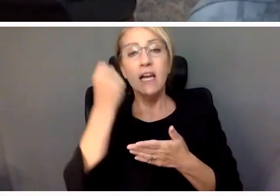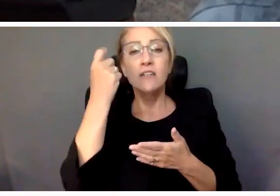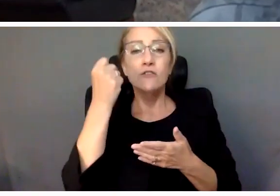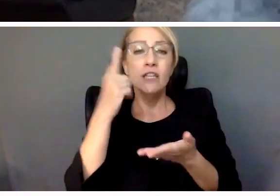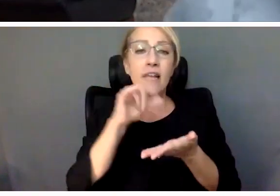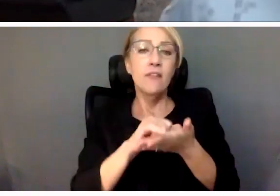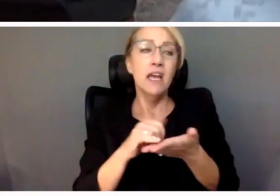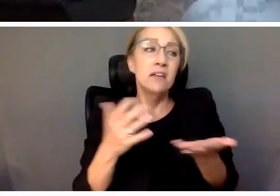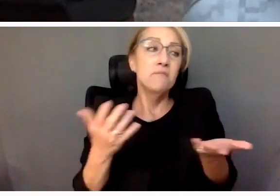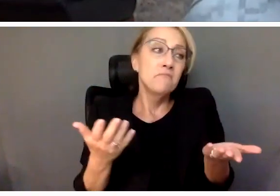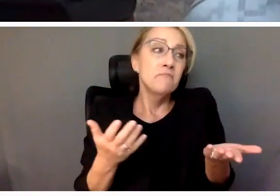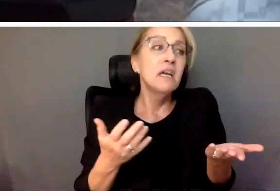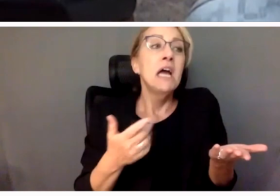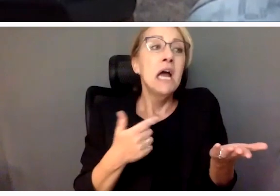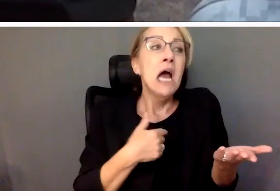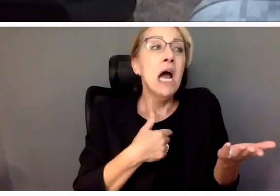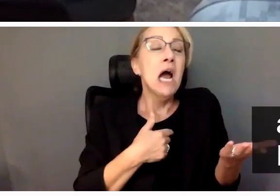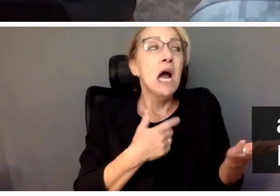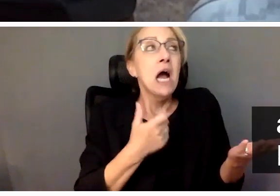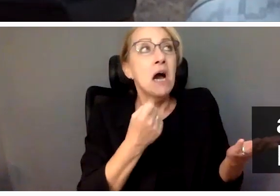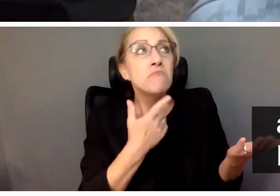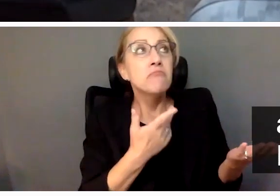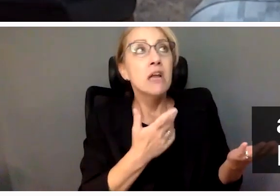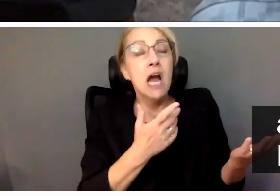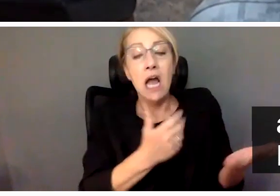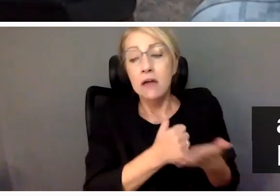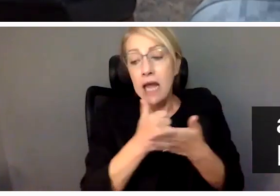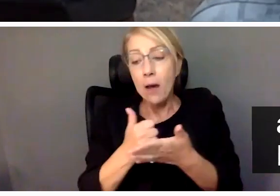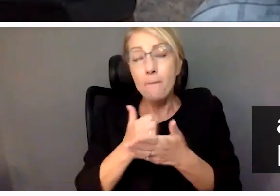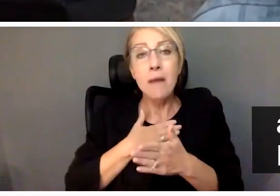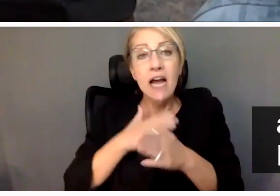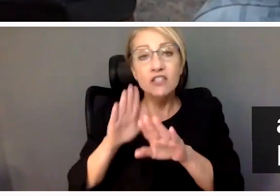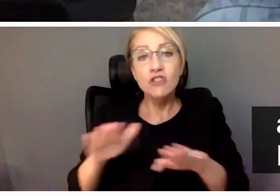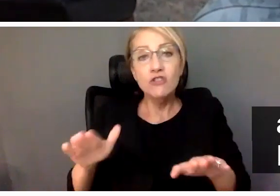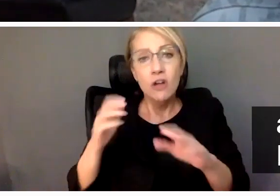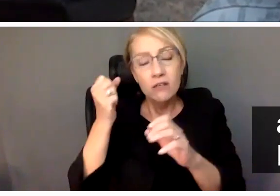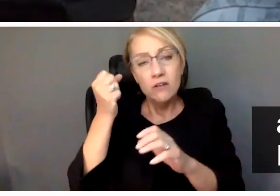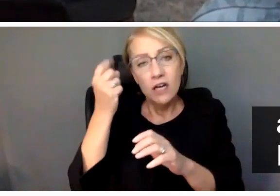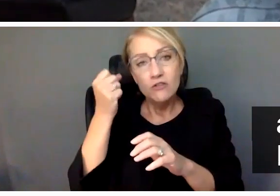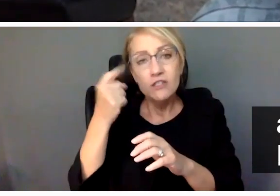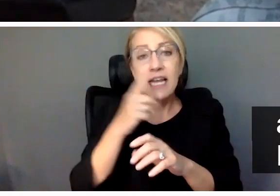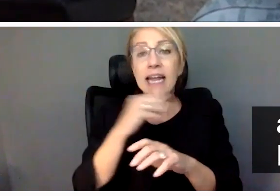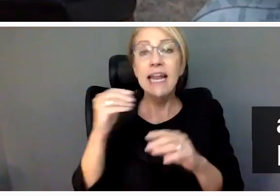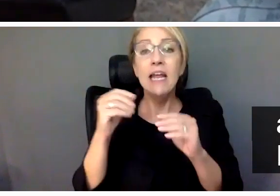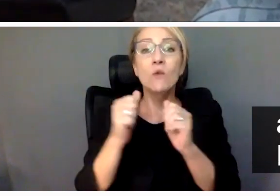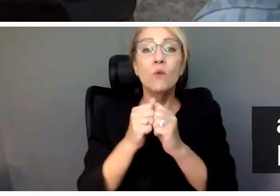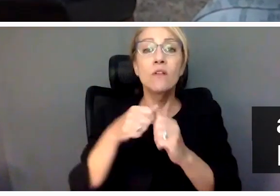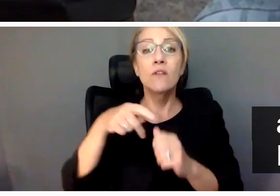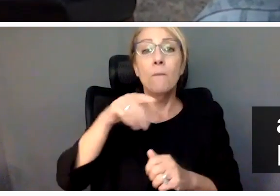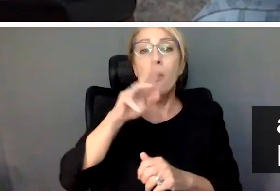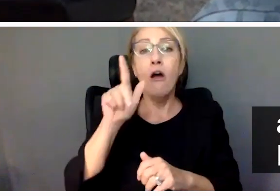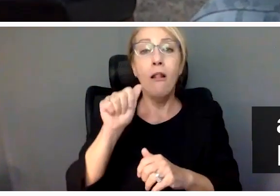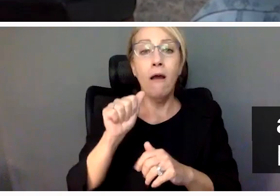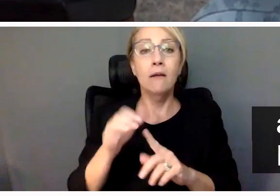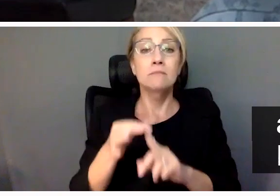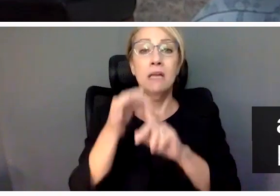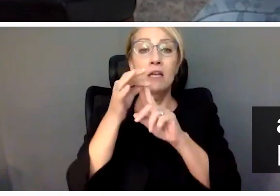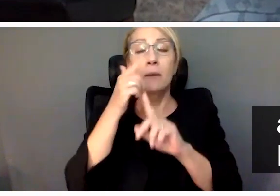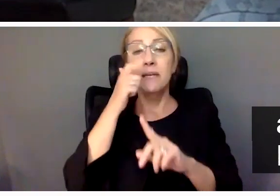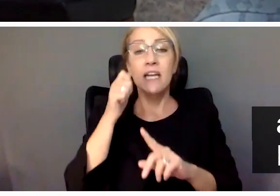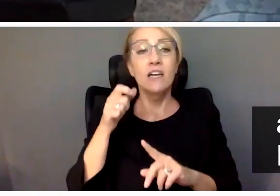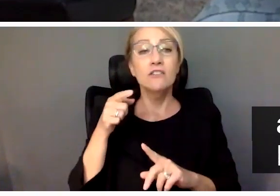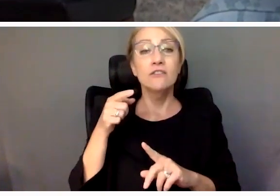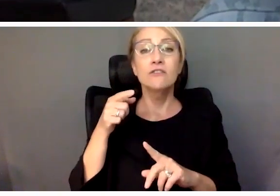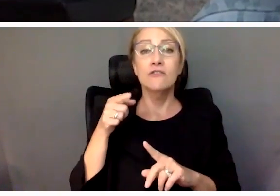I helped my children to understand it. And with Paula particularly, because she was the baby